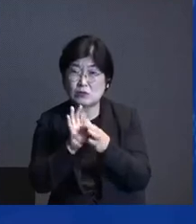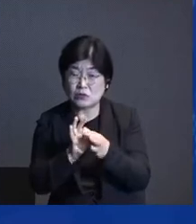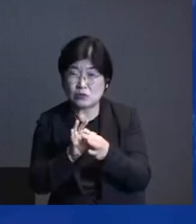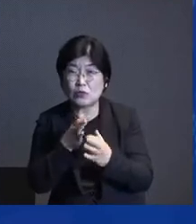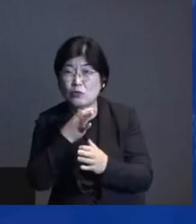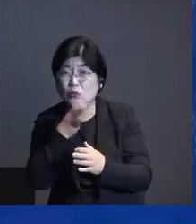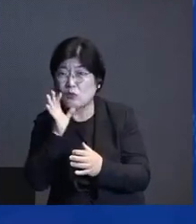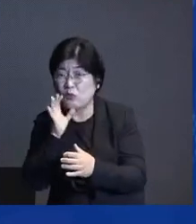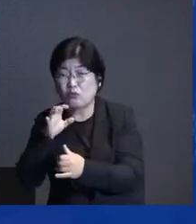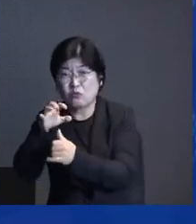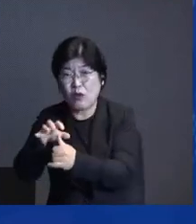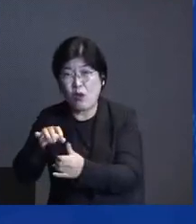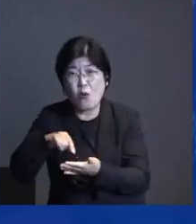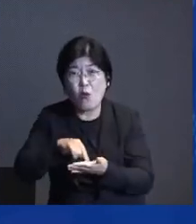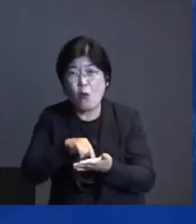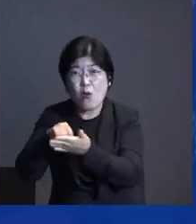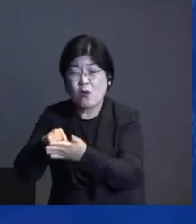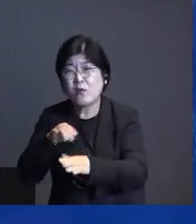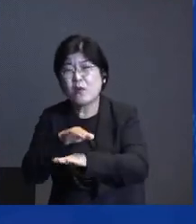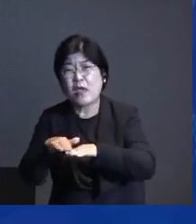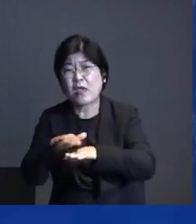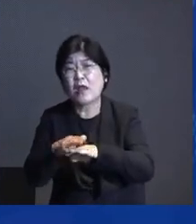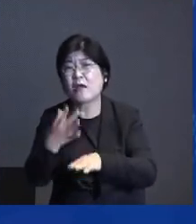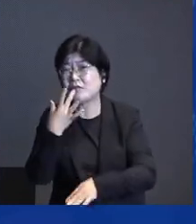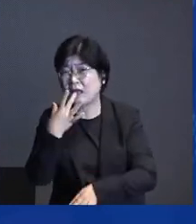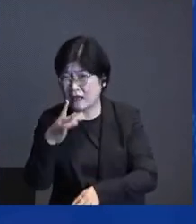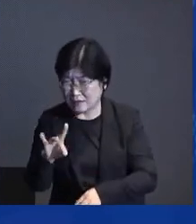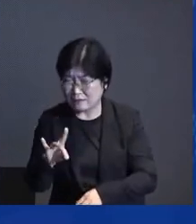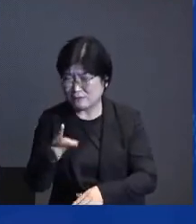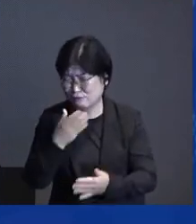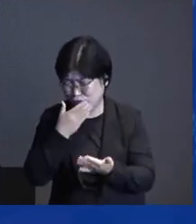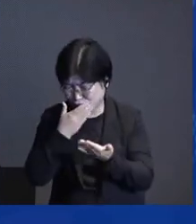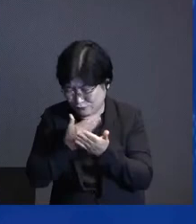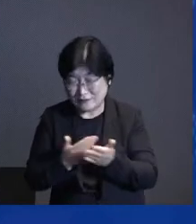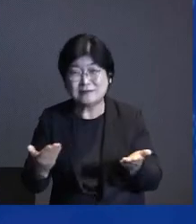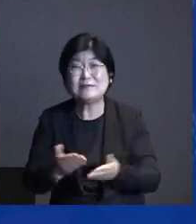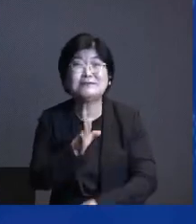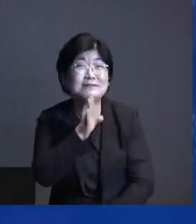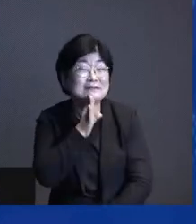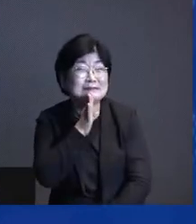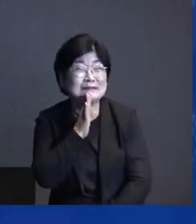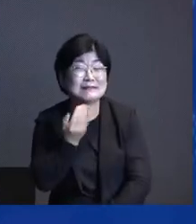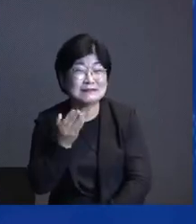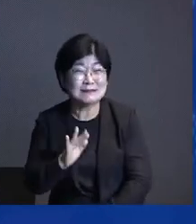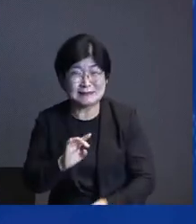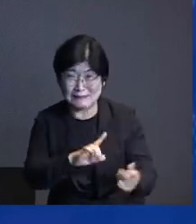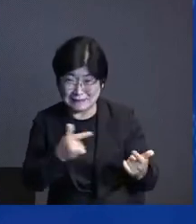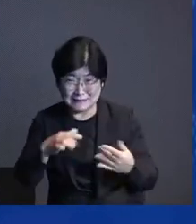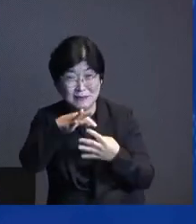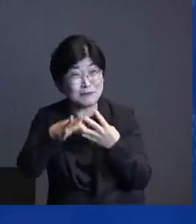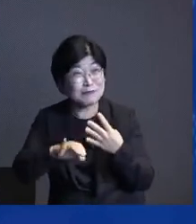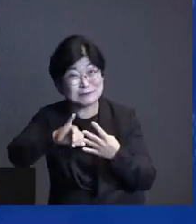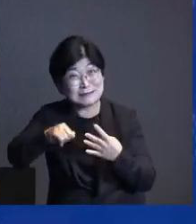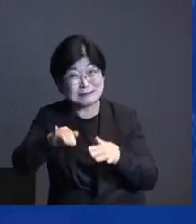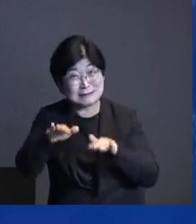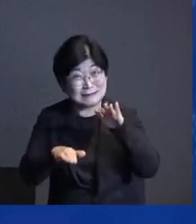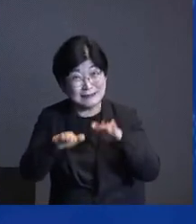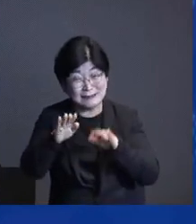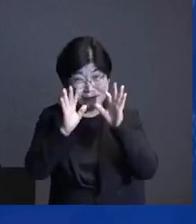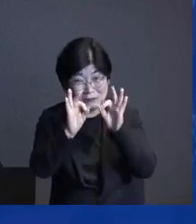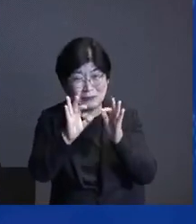I can see that the similarity is that not only the service, but also the